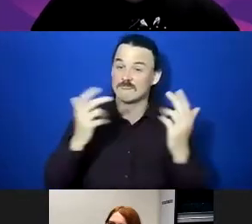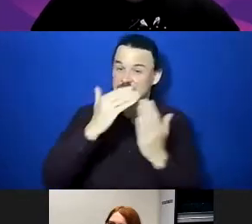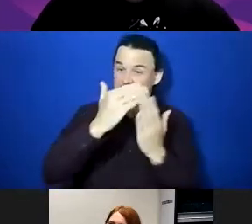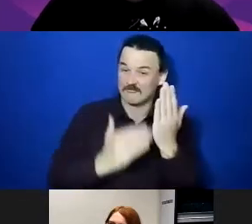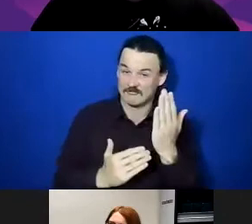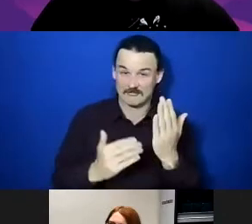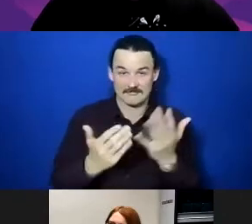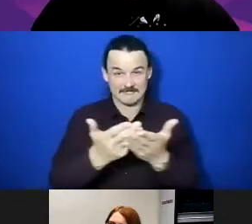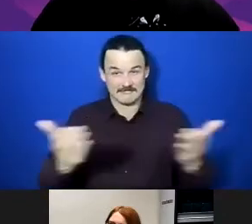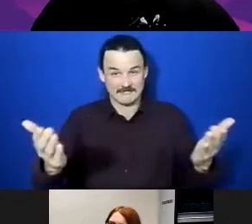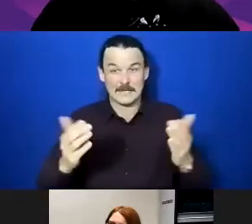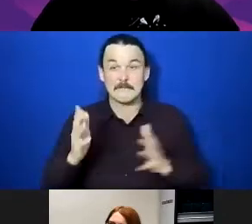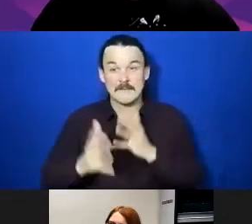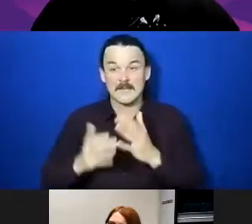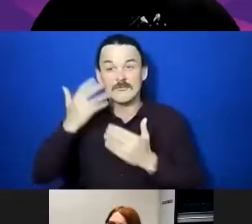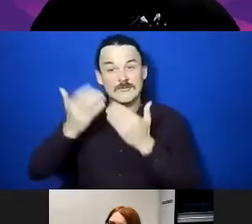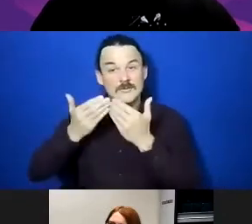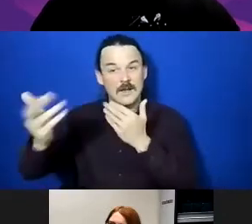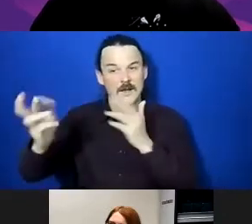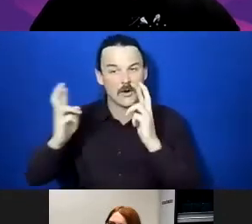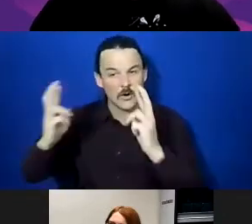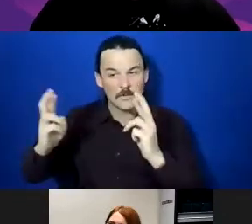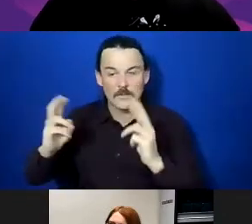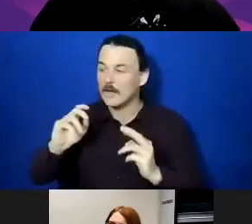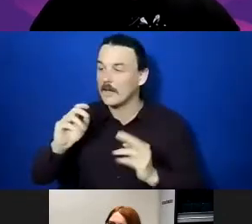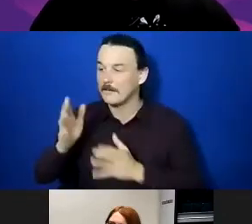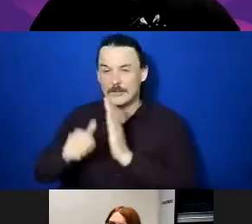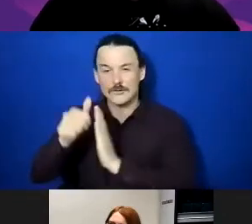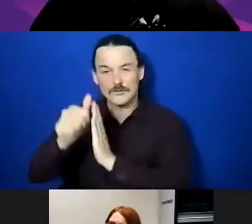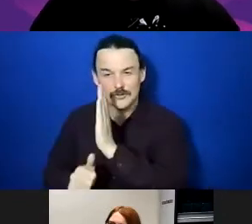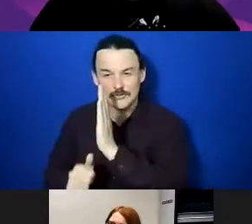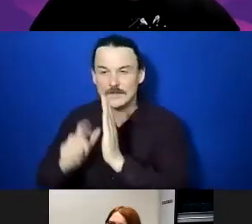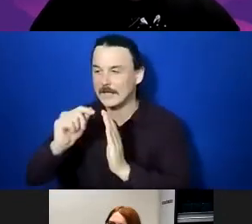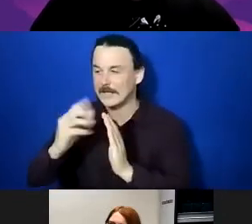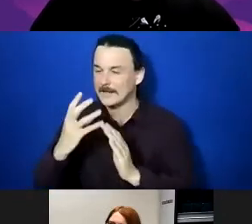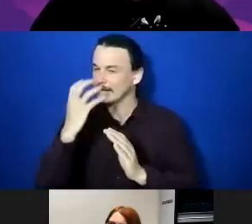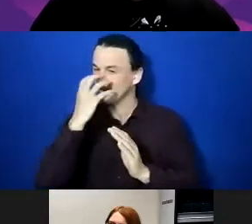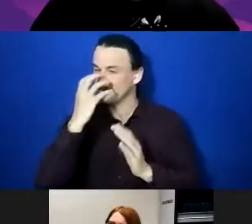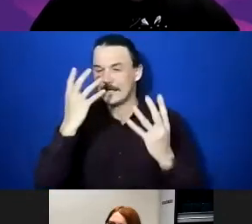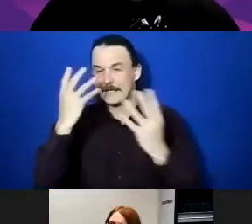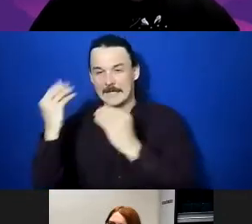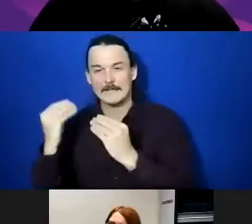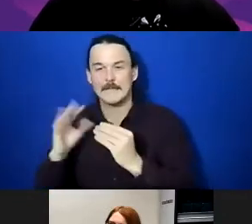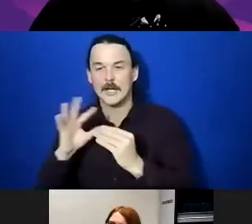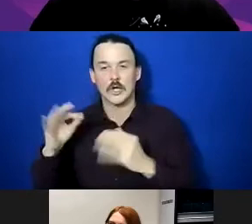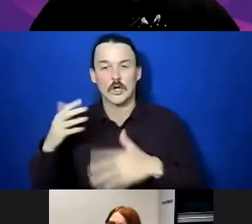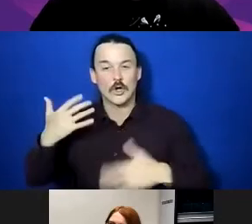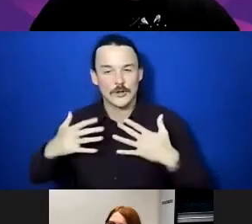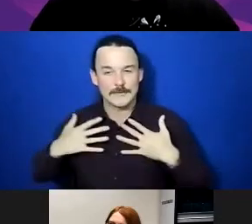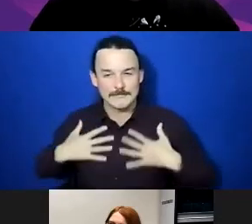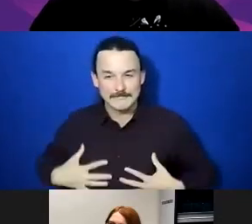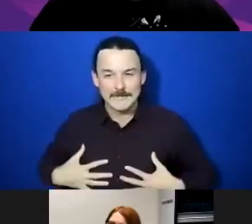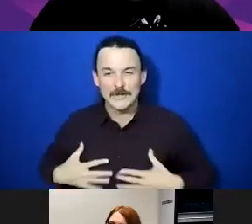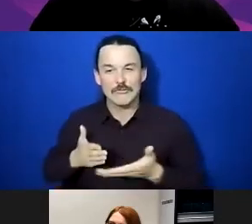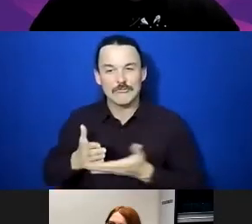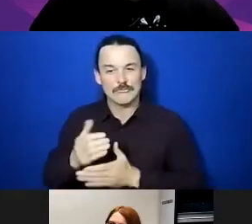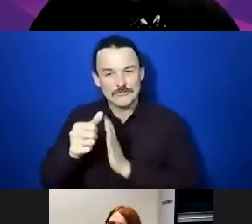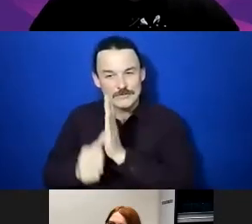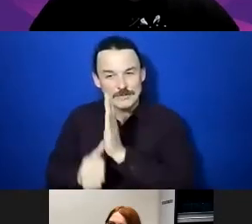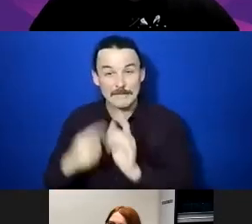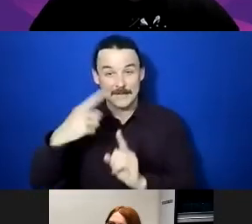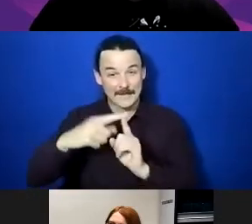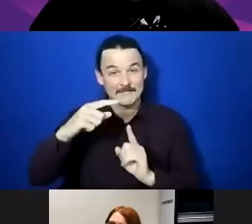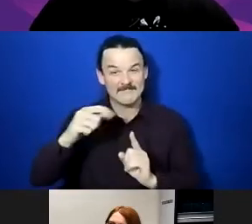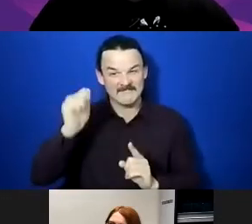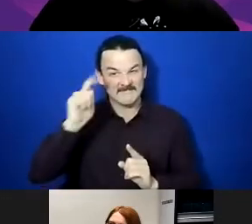surgery. Secondly, you may have noticed, and you probably can see on the screen, that every name I said was